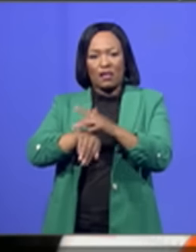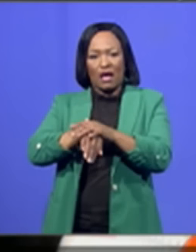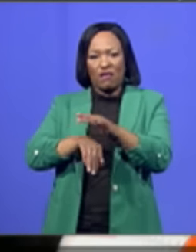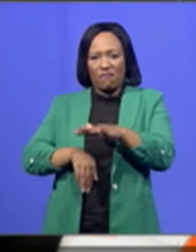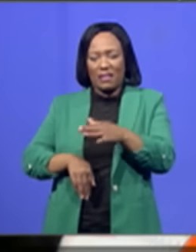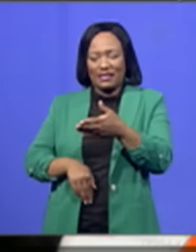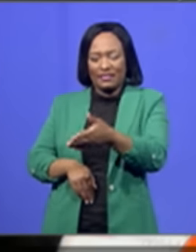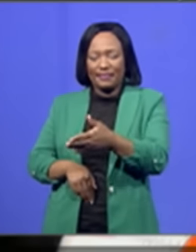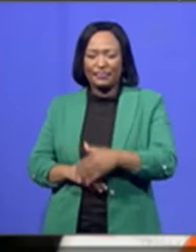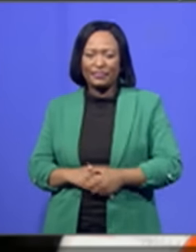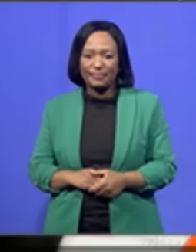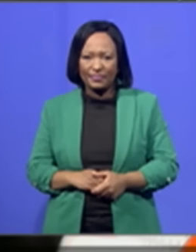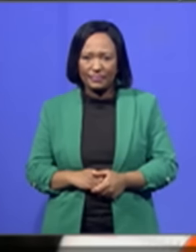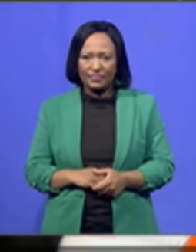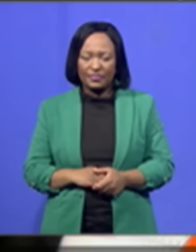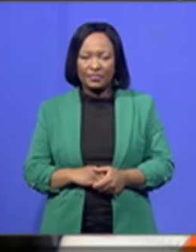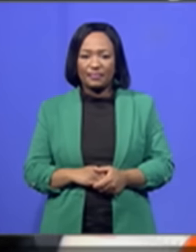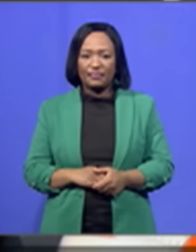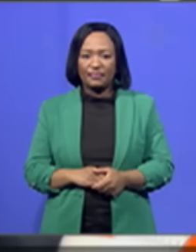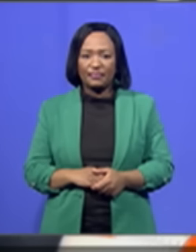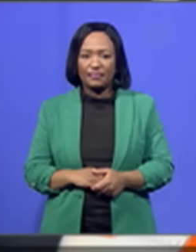la tiragalo.